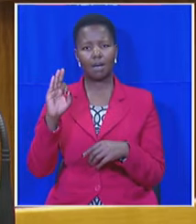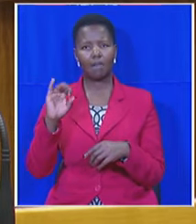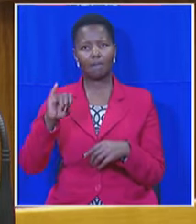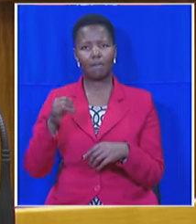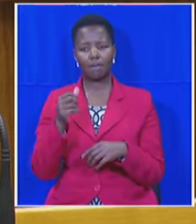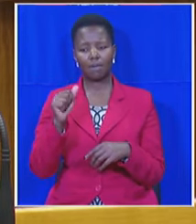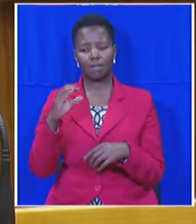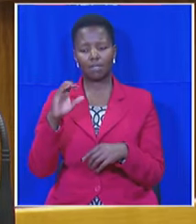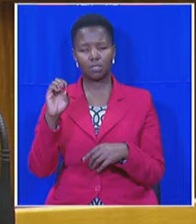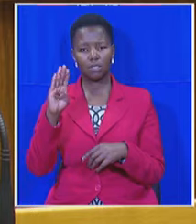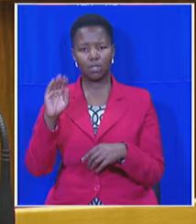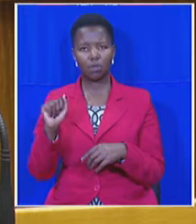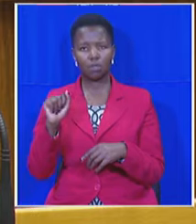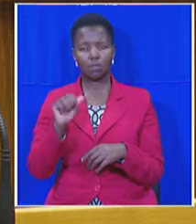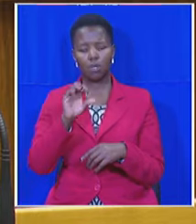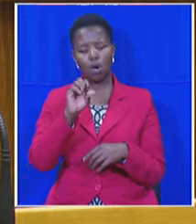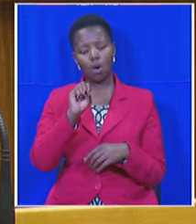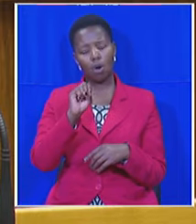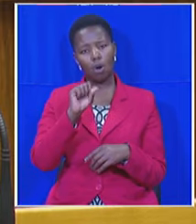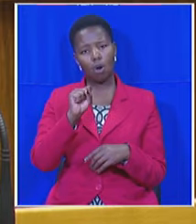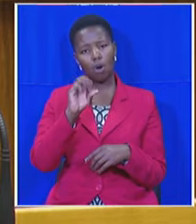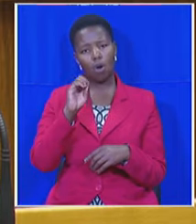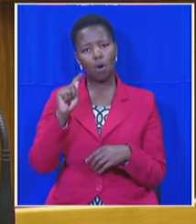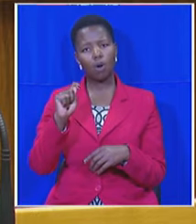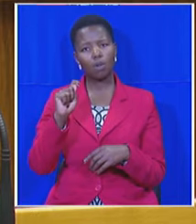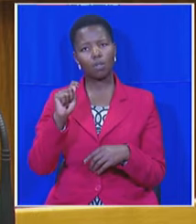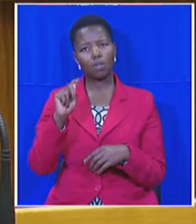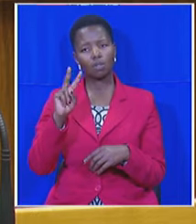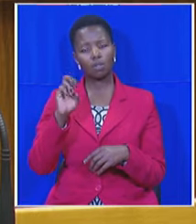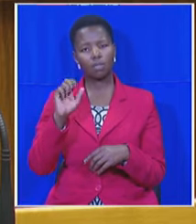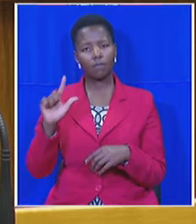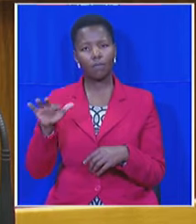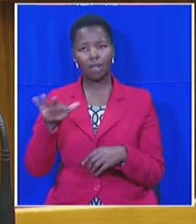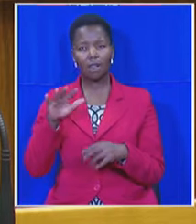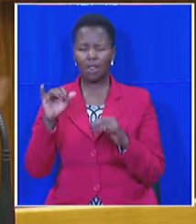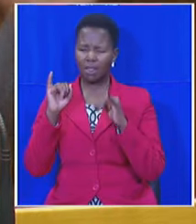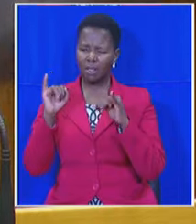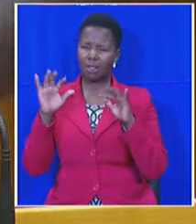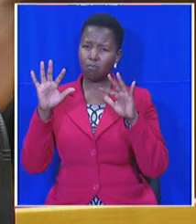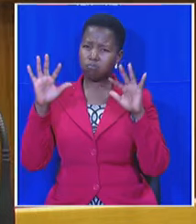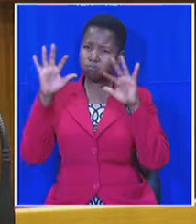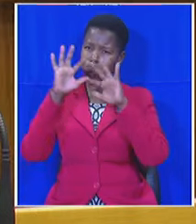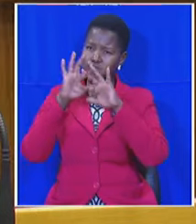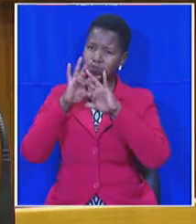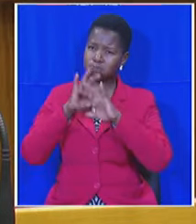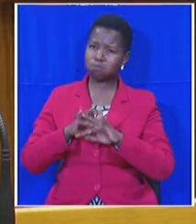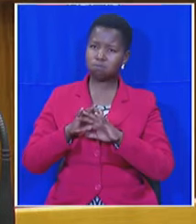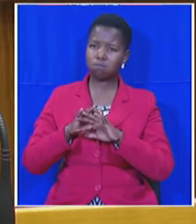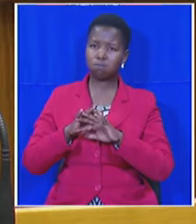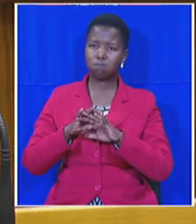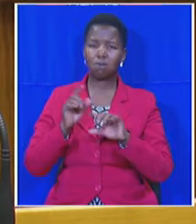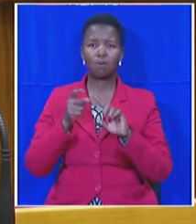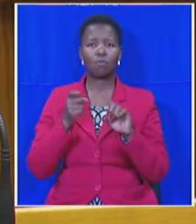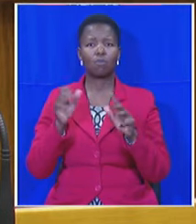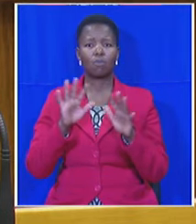Jacobs, Oosterville, with the high level of pollution created by these